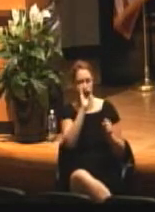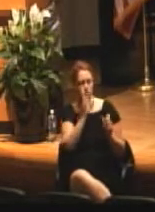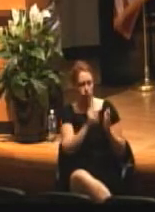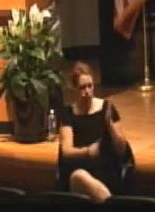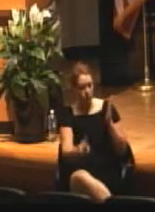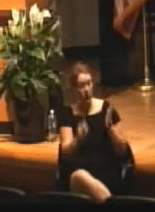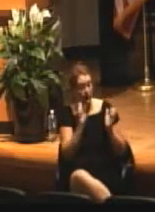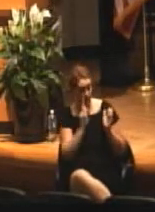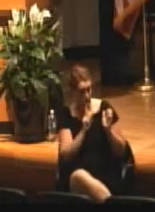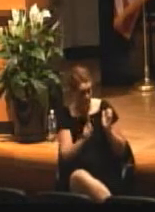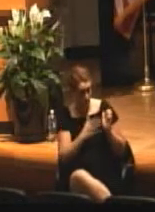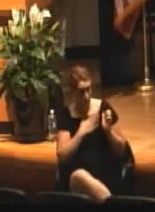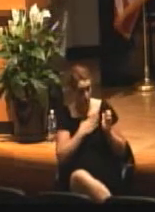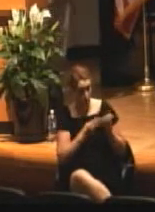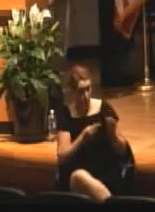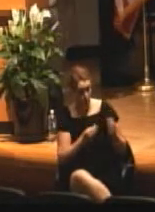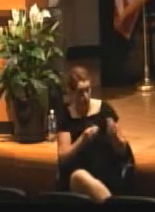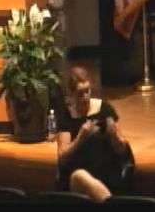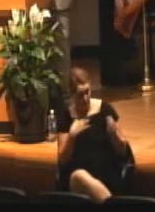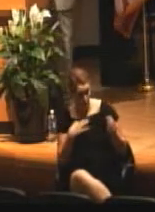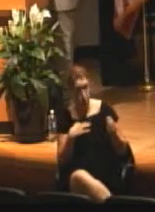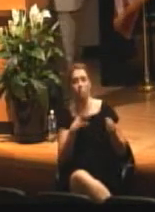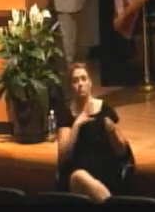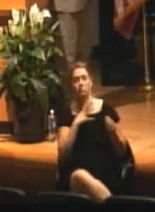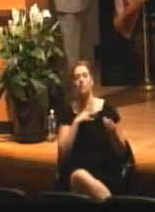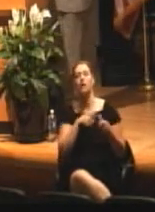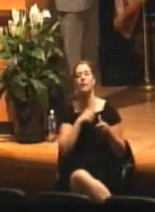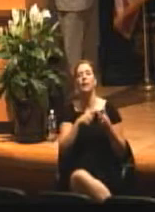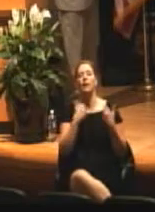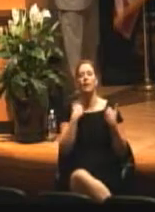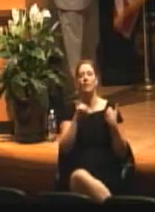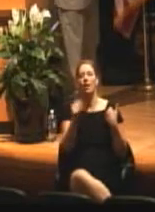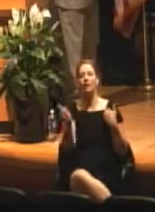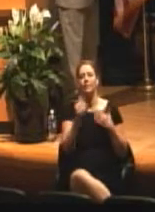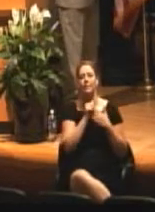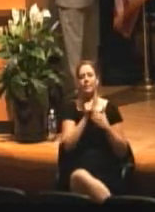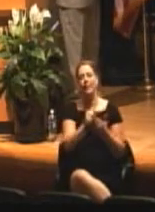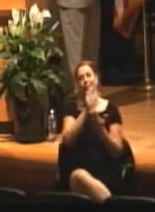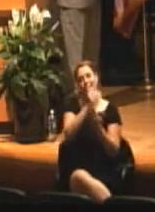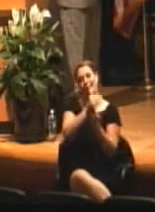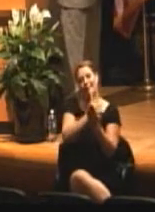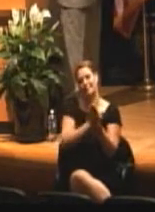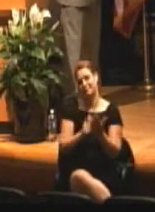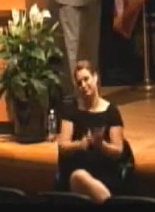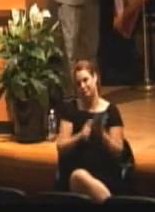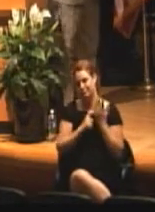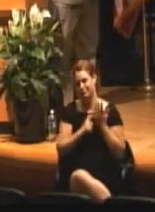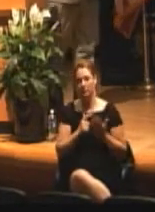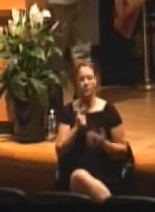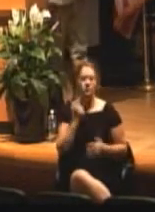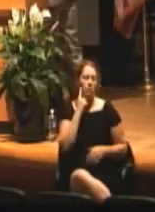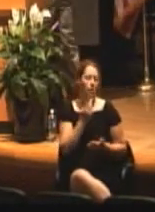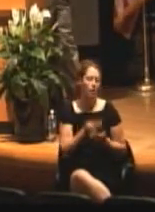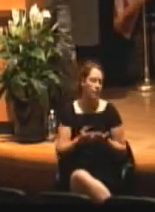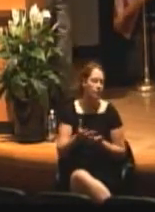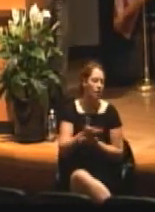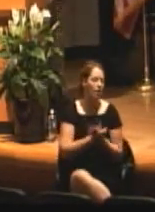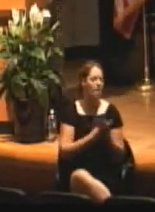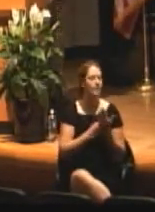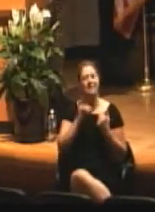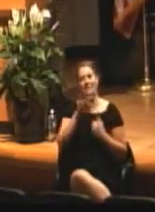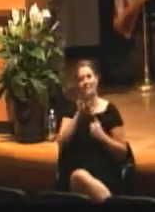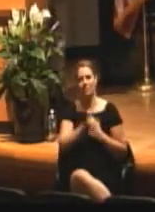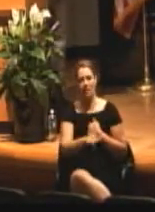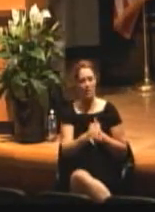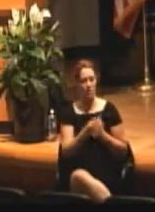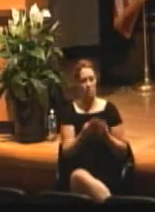guidelines as far as what qualifications you would need income-wise, and down payment. USDA is a zero down, but they do